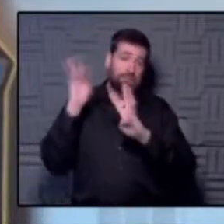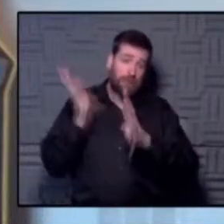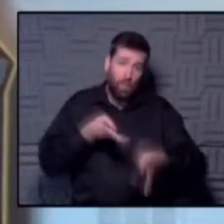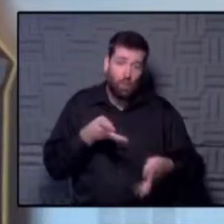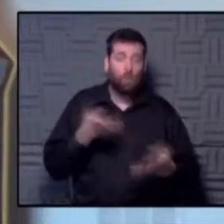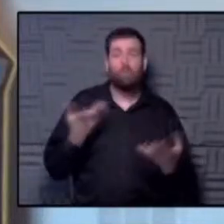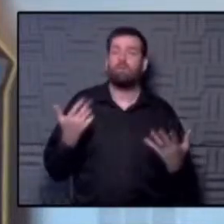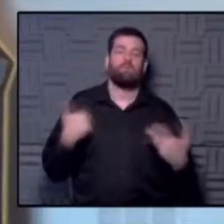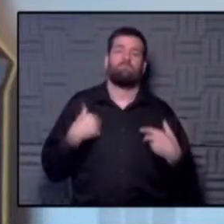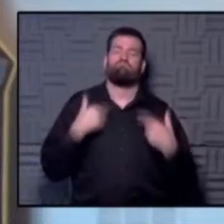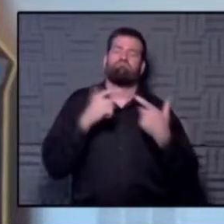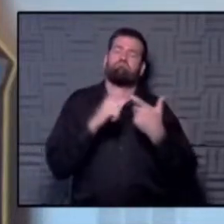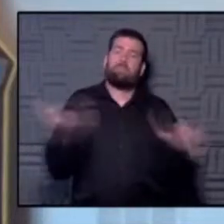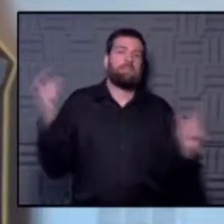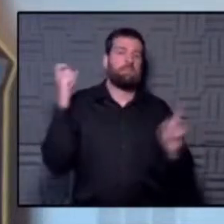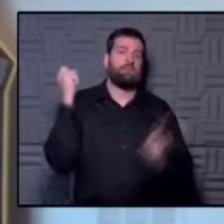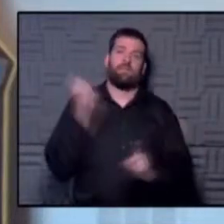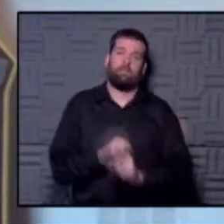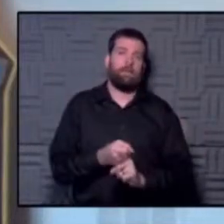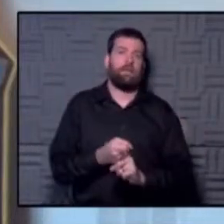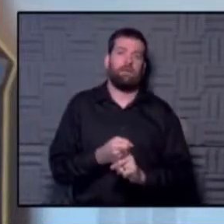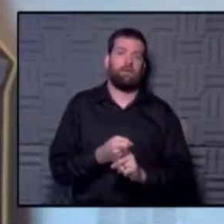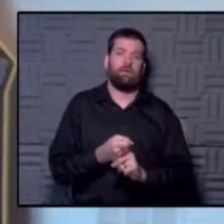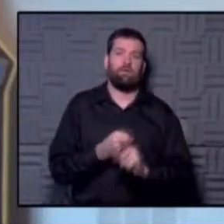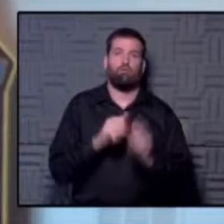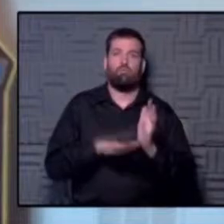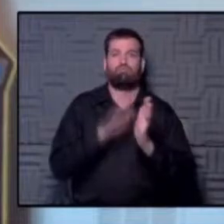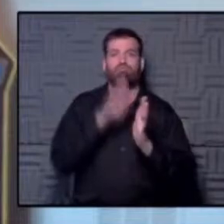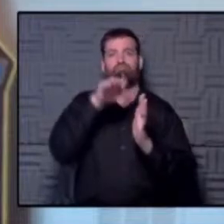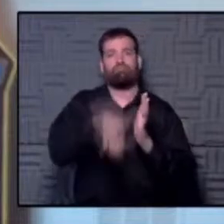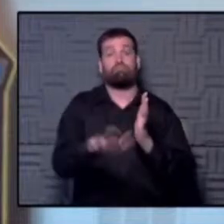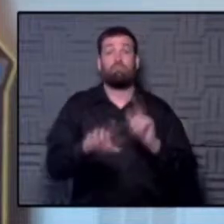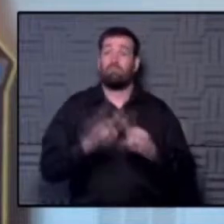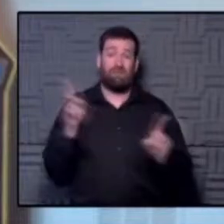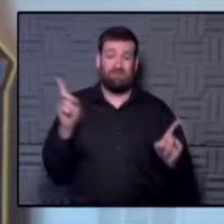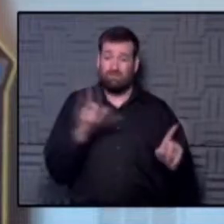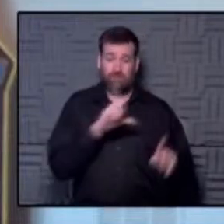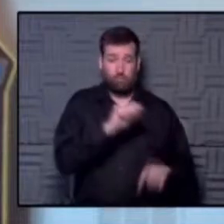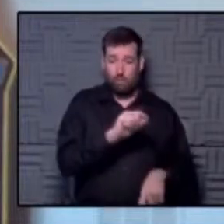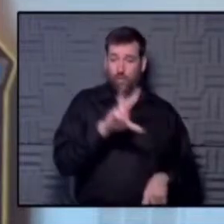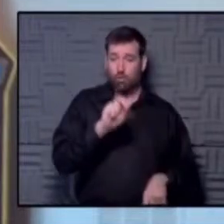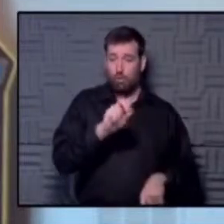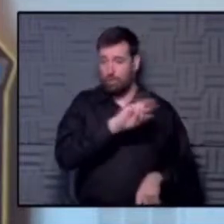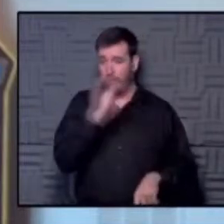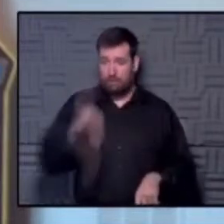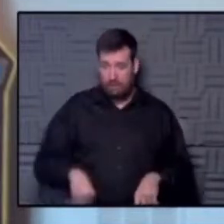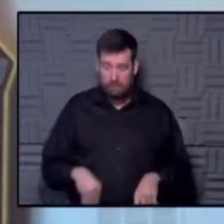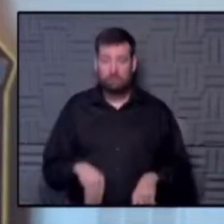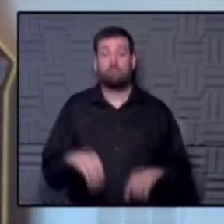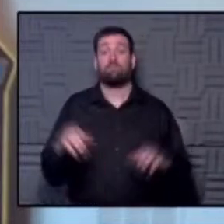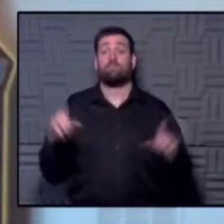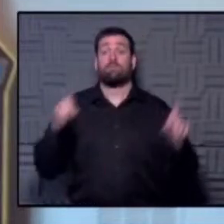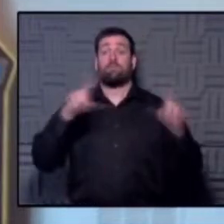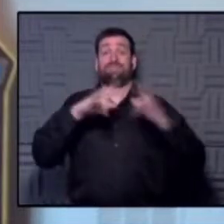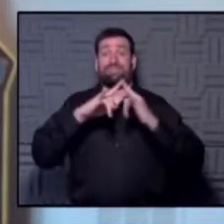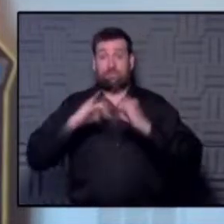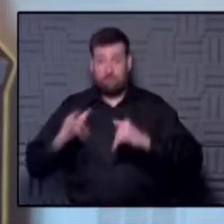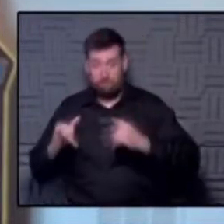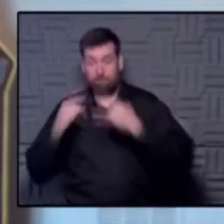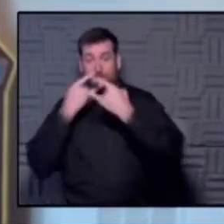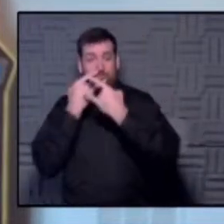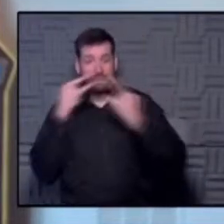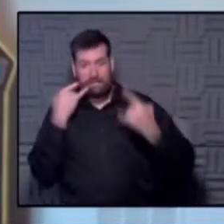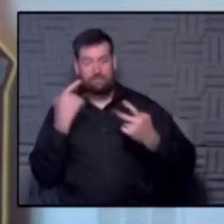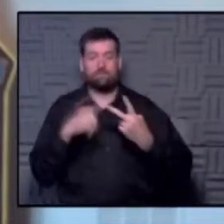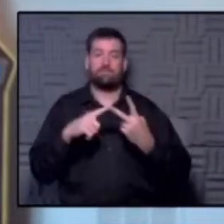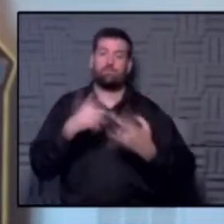think we'll have a huge impact on the curve. But even at 20 or 30, this combined with masks, with